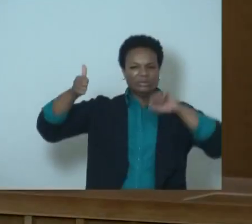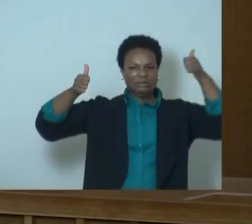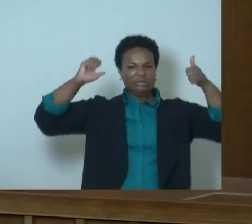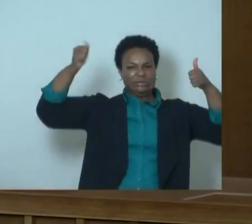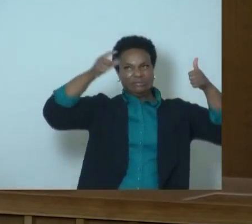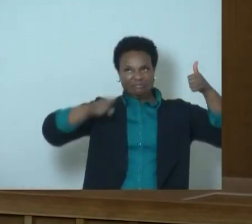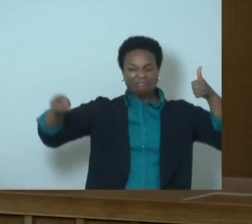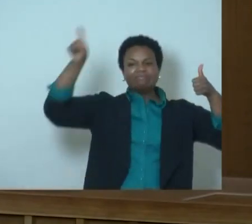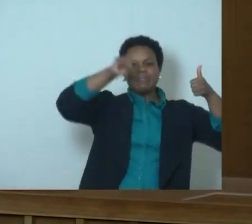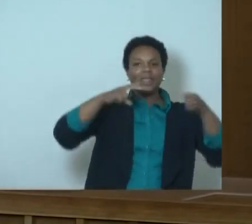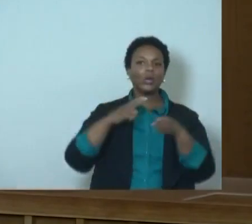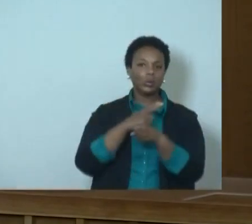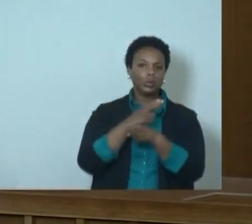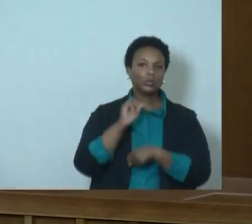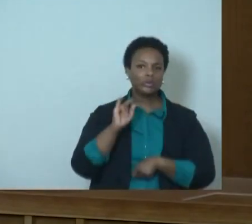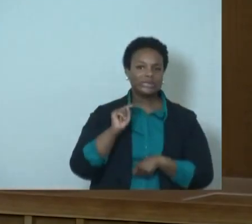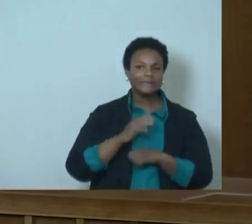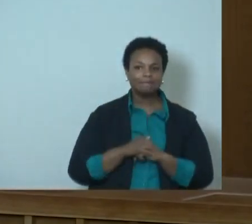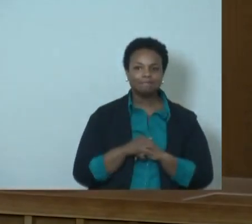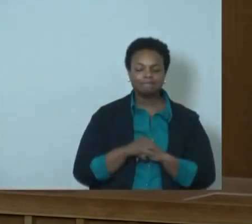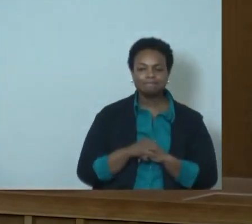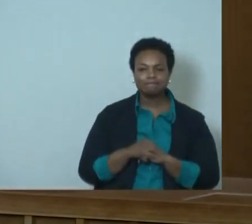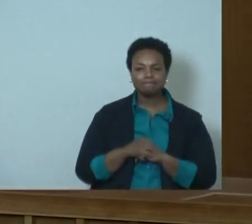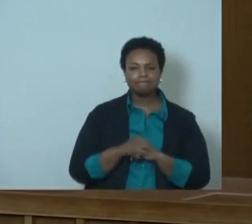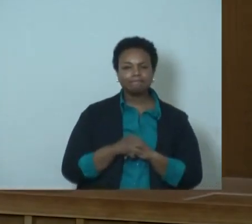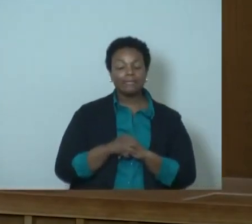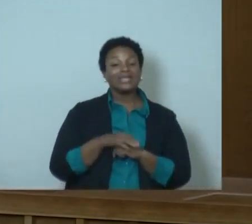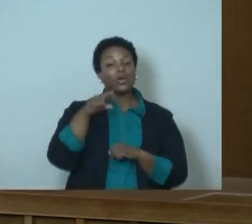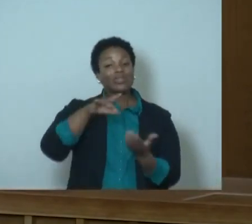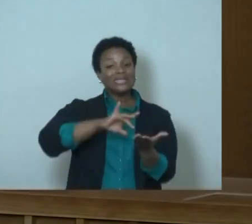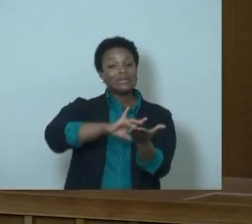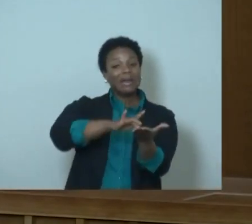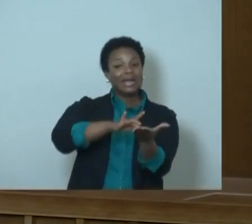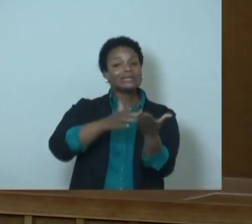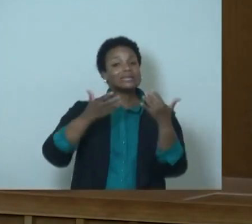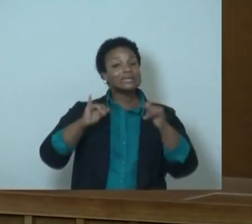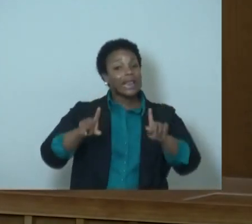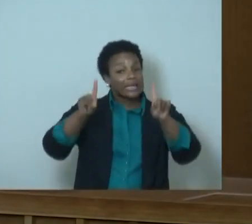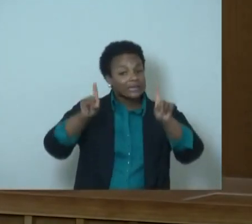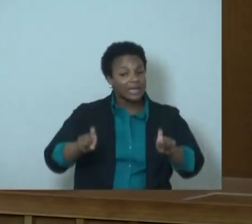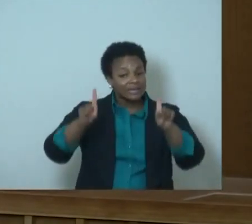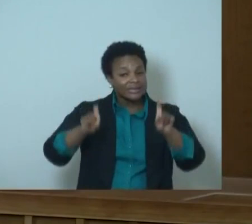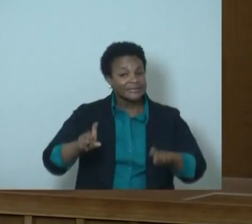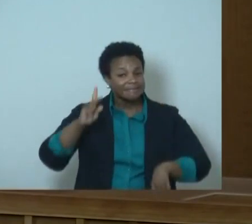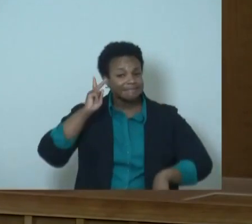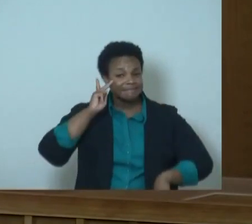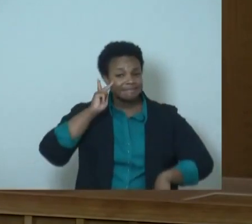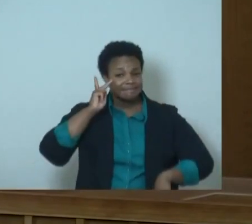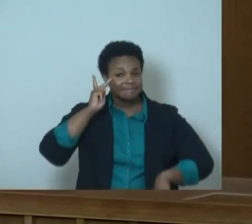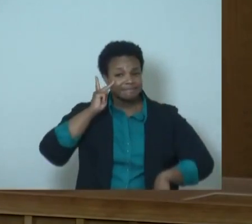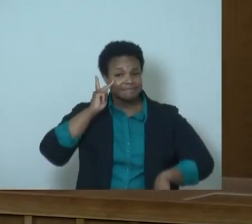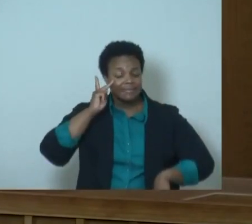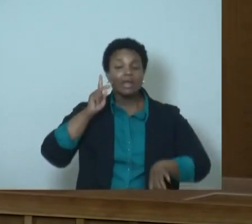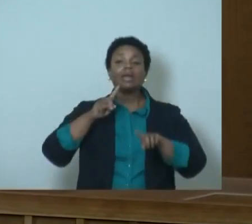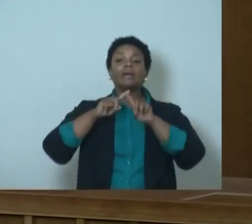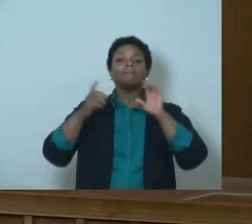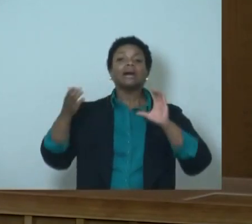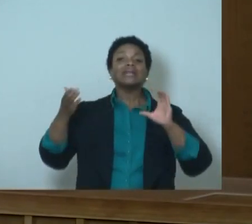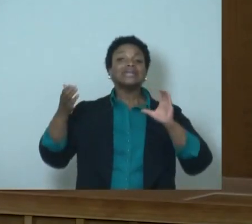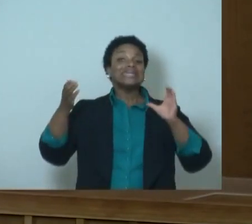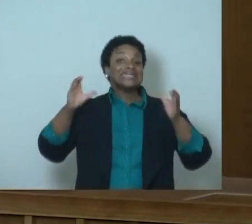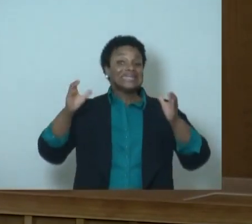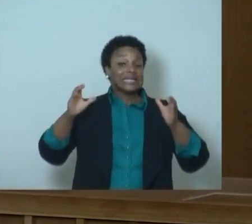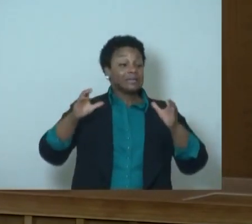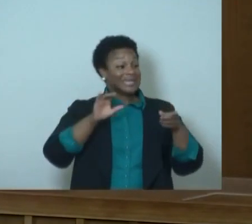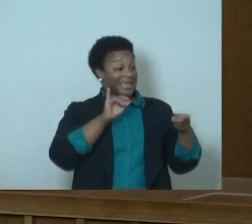Literature now suggests that even though it's an investigational drug, that it shortens the course of illness by 4 days, from 14 to